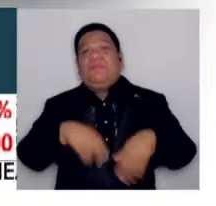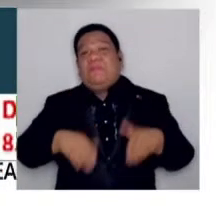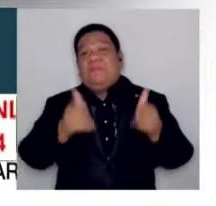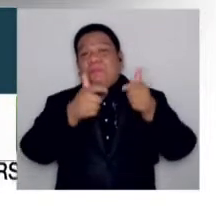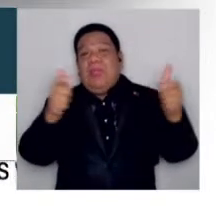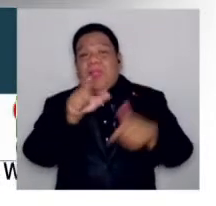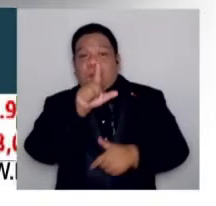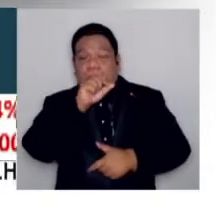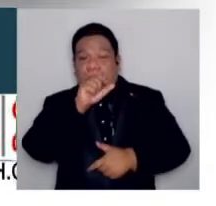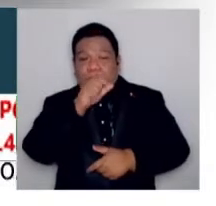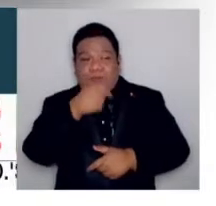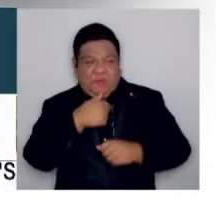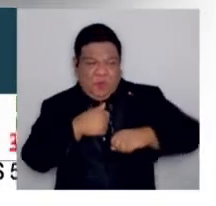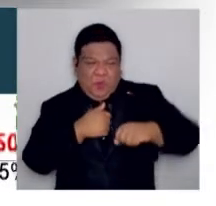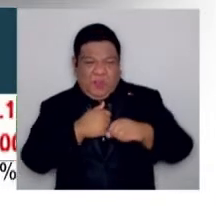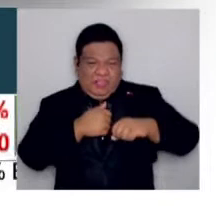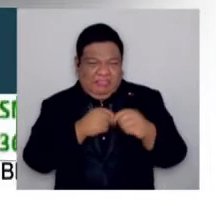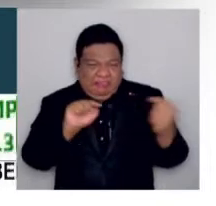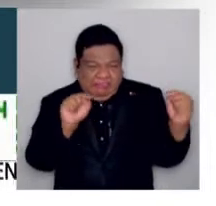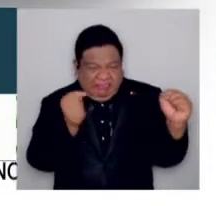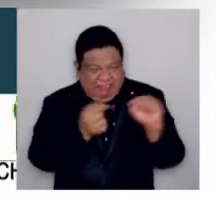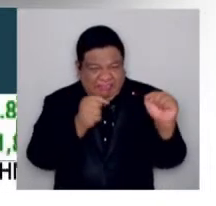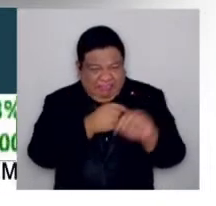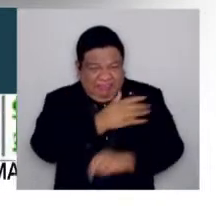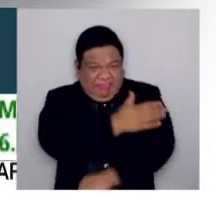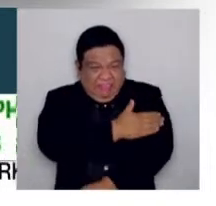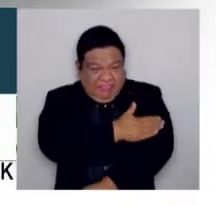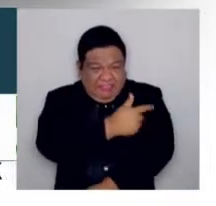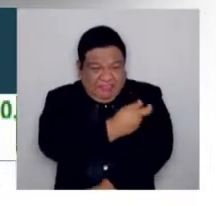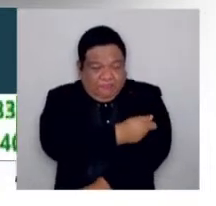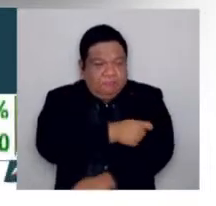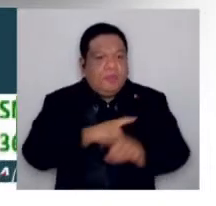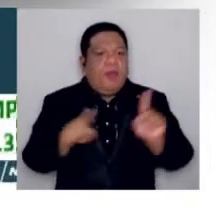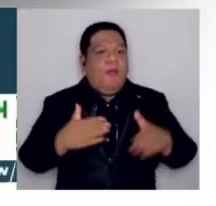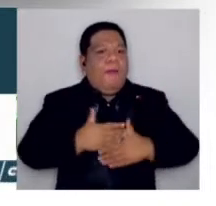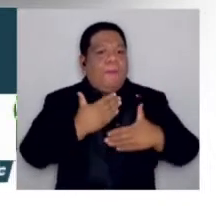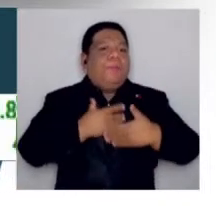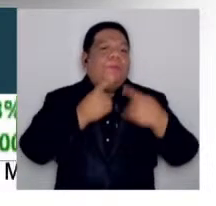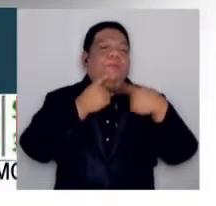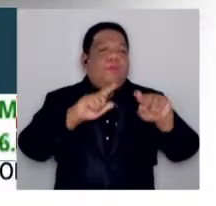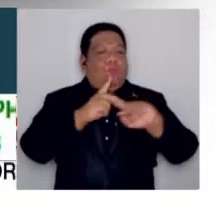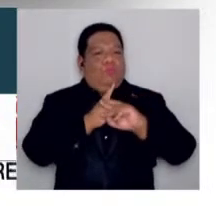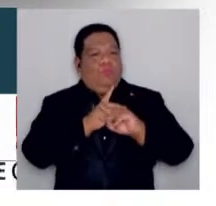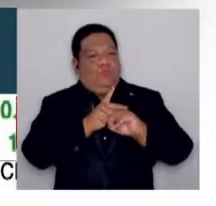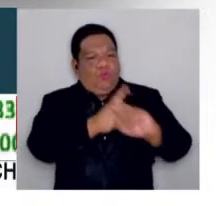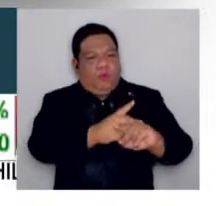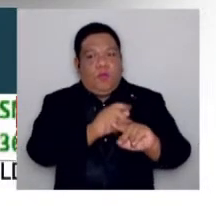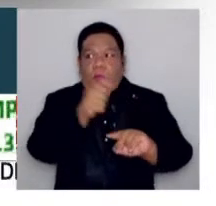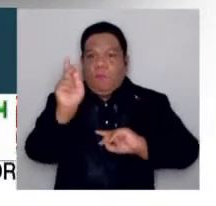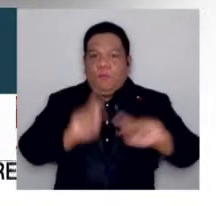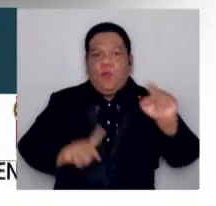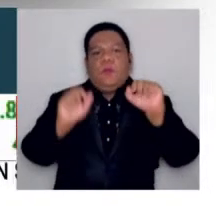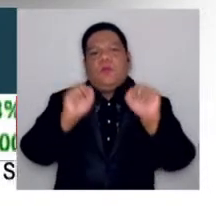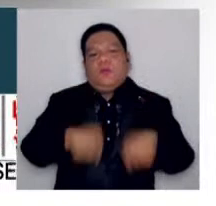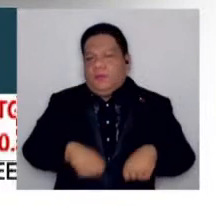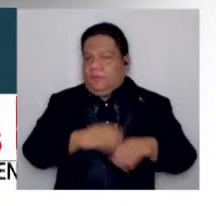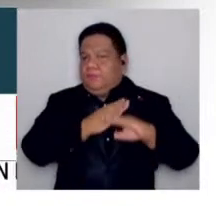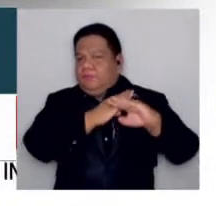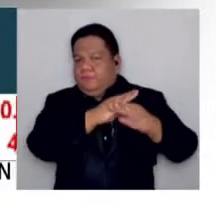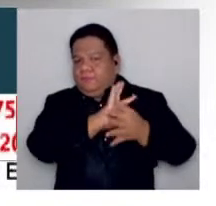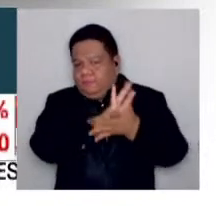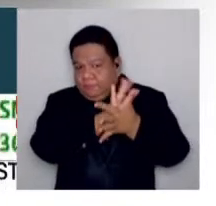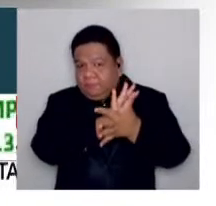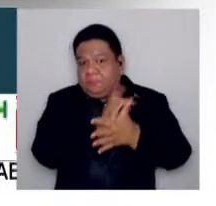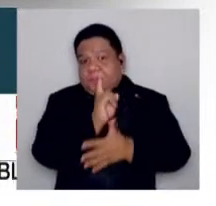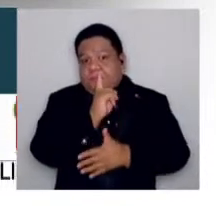a little sore after getting the shot, he's happy it will be able to protect him and other people from the virus. He adds he apparently